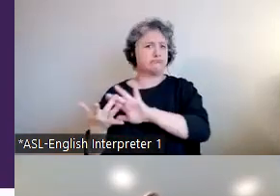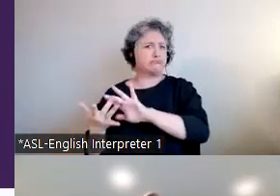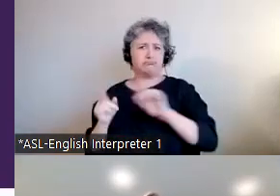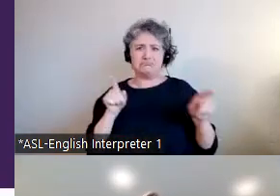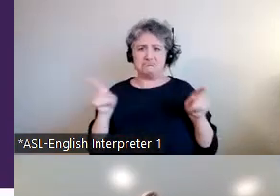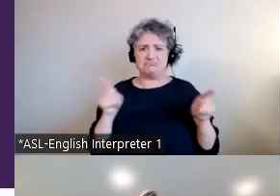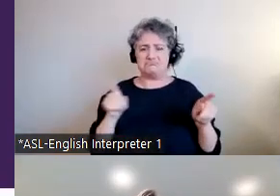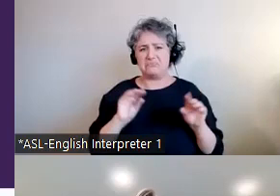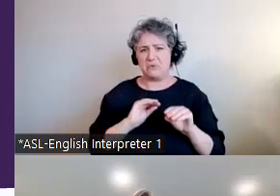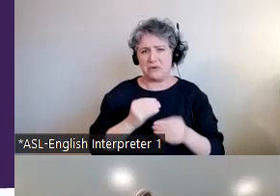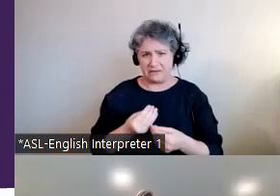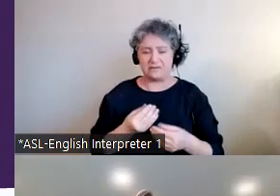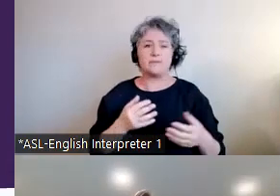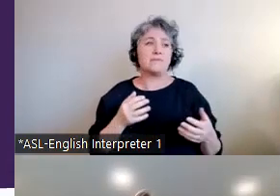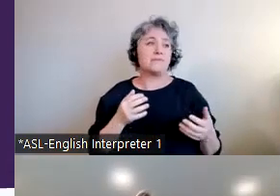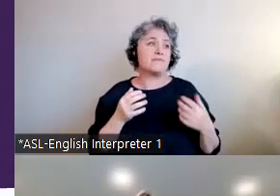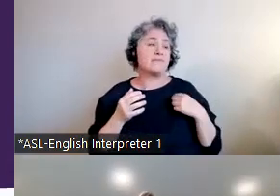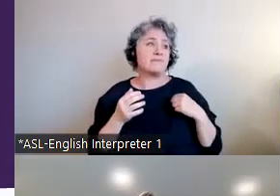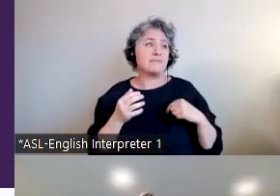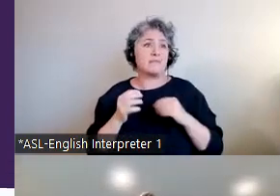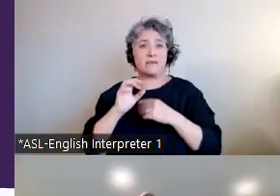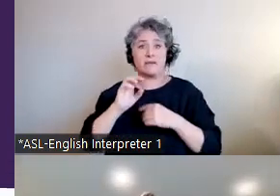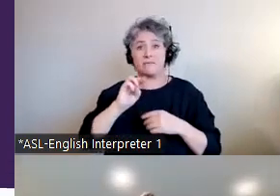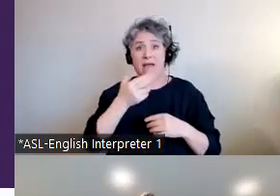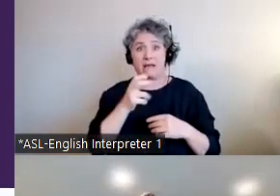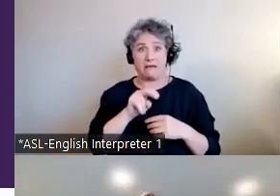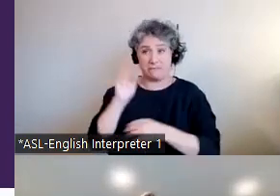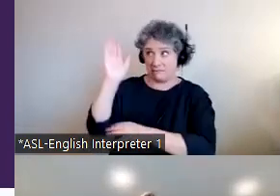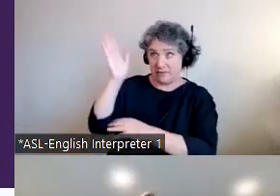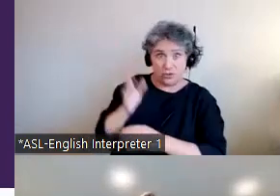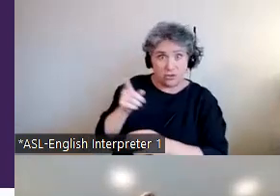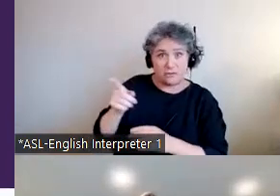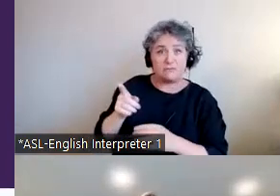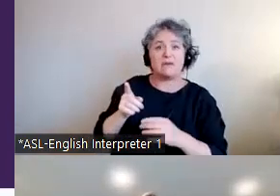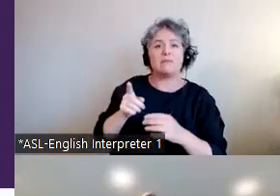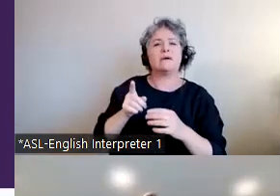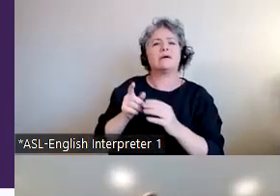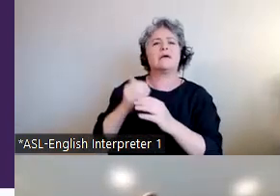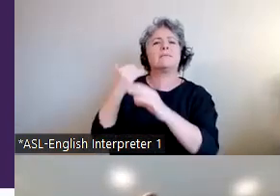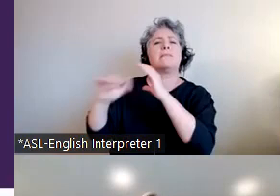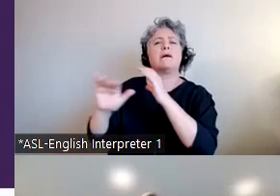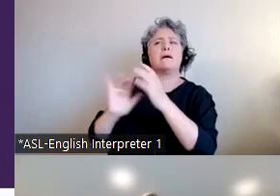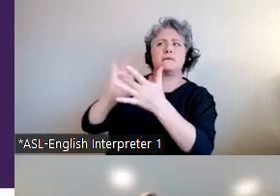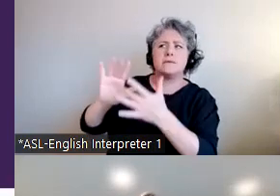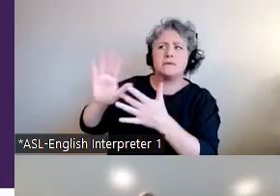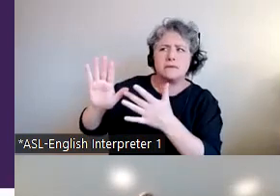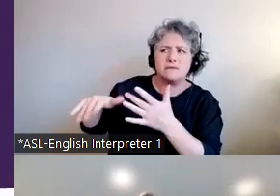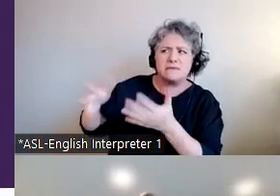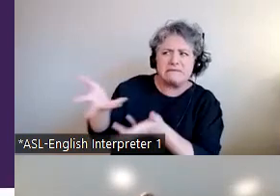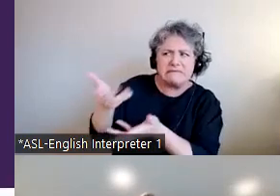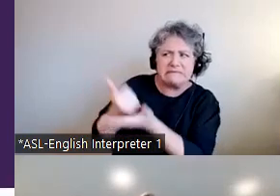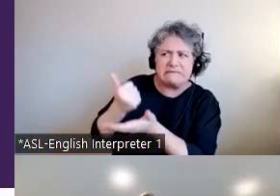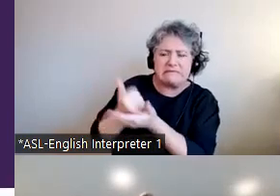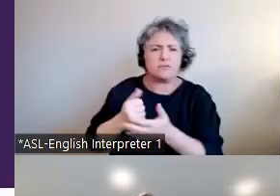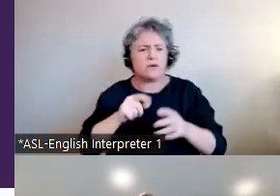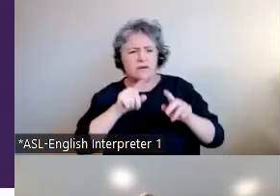and Megan, maybe offline, where we can get maybe more in depth around regarding your situation. We